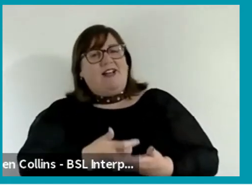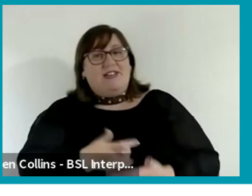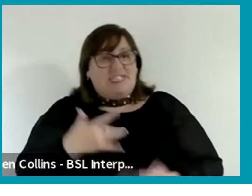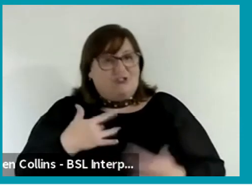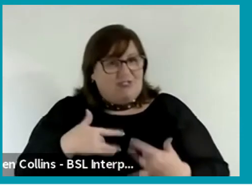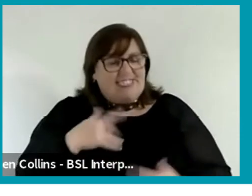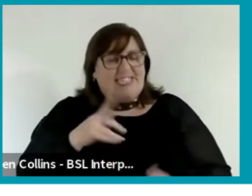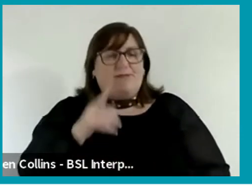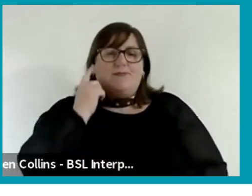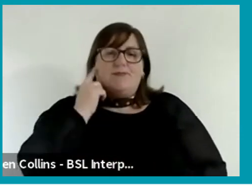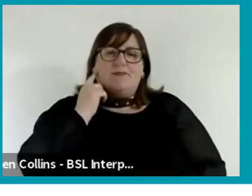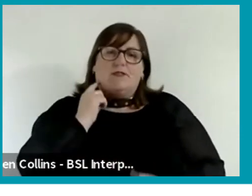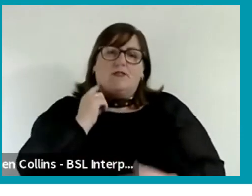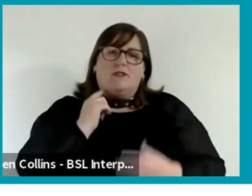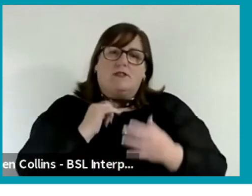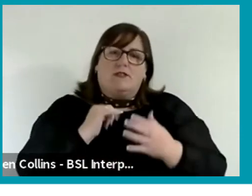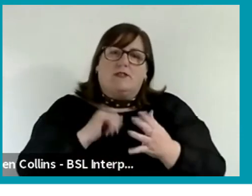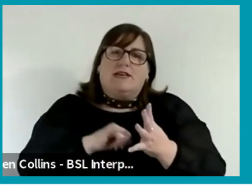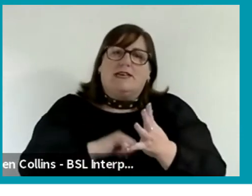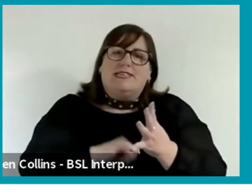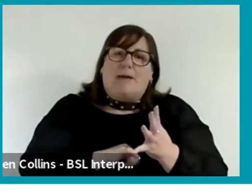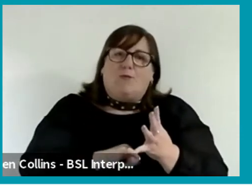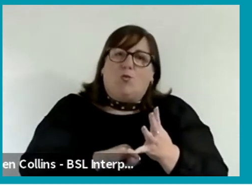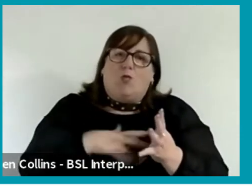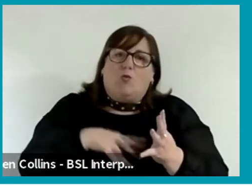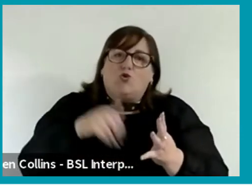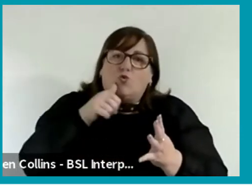in. Are there jobs open to people in Africa?